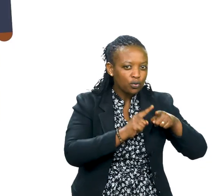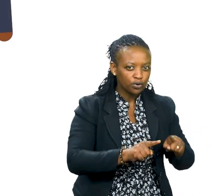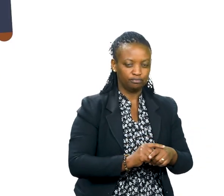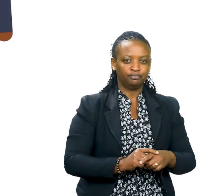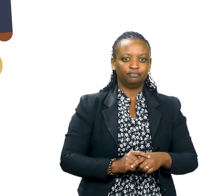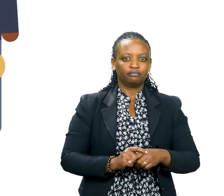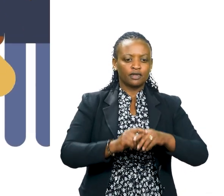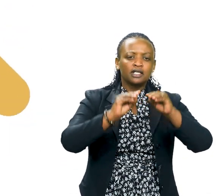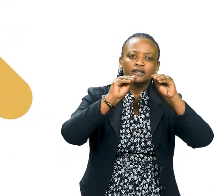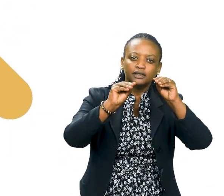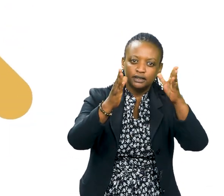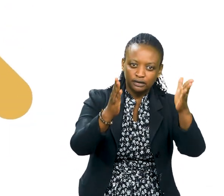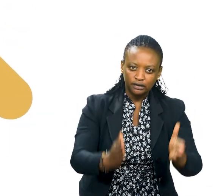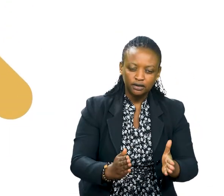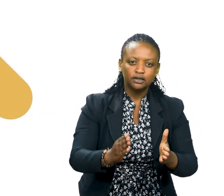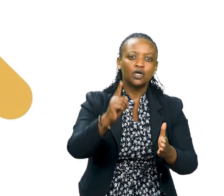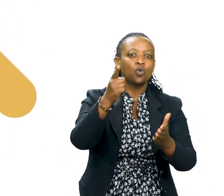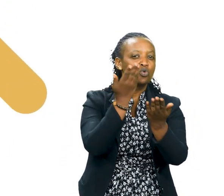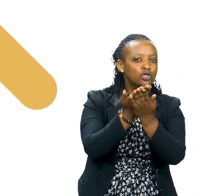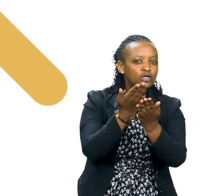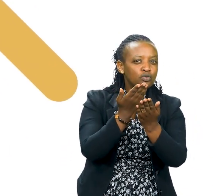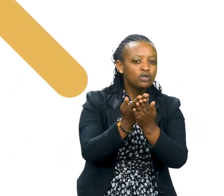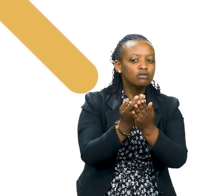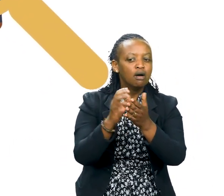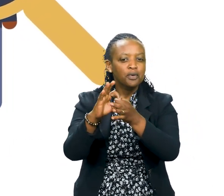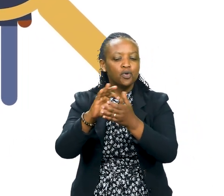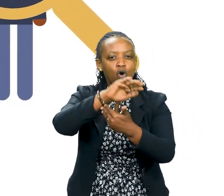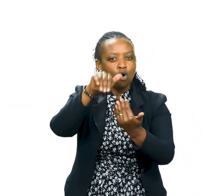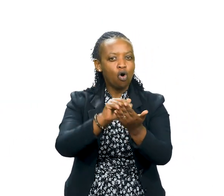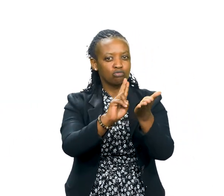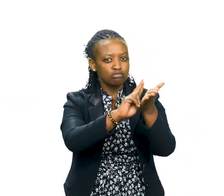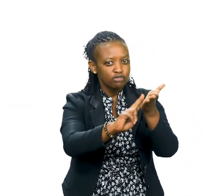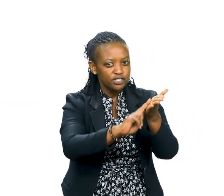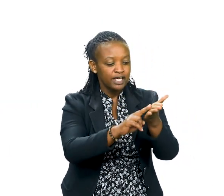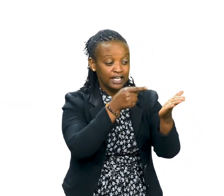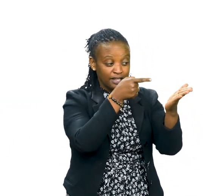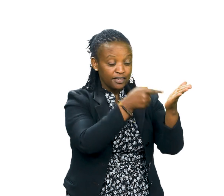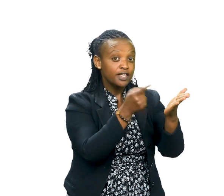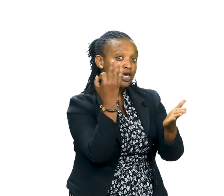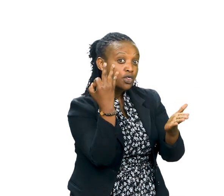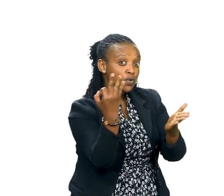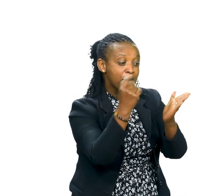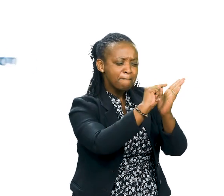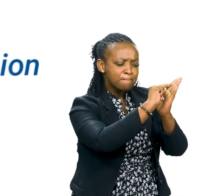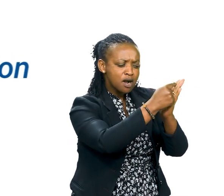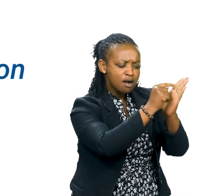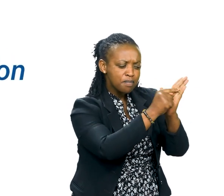ways. Teacher, you are requested to incorporate or apply these